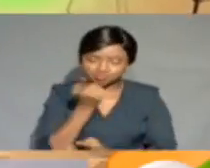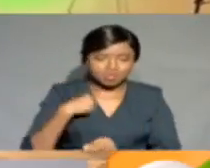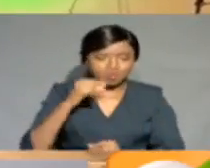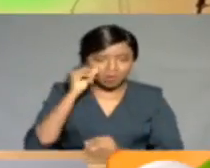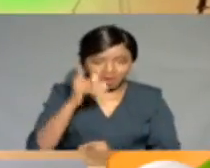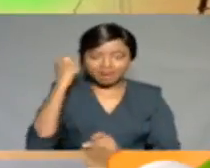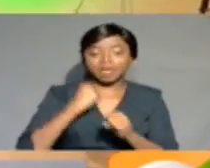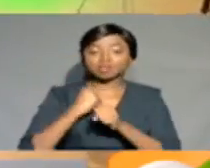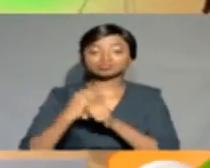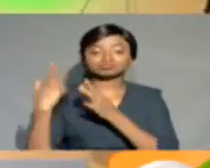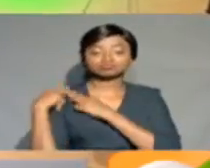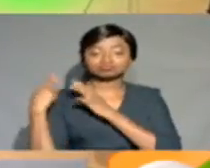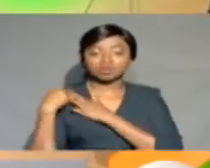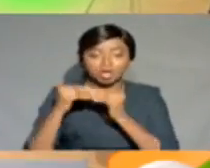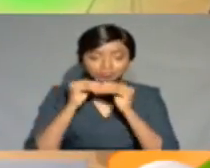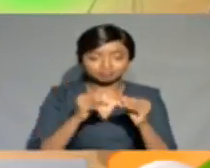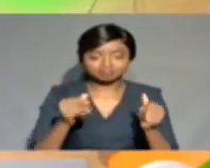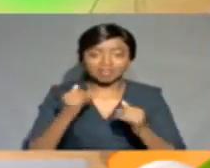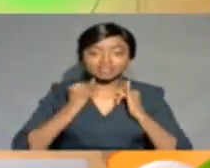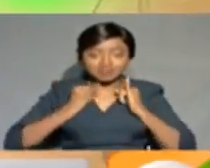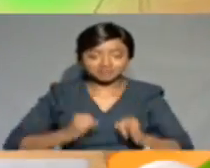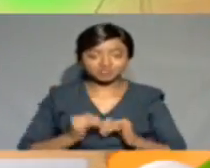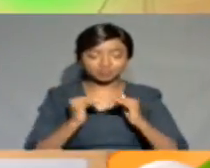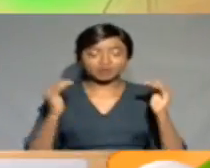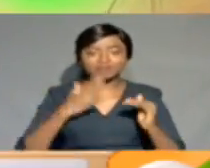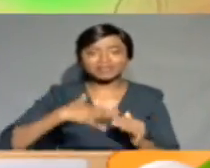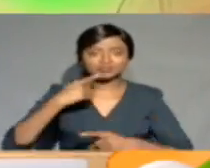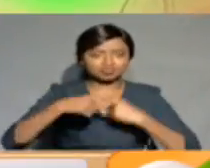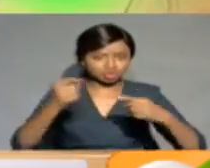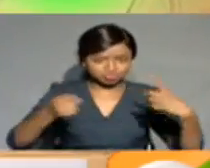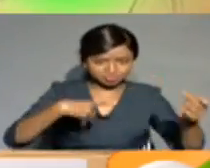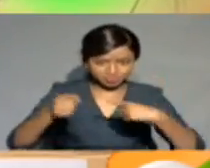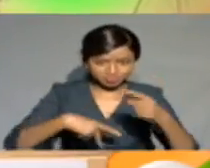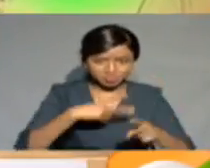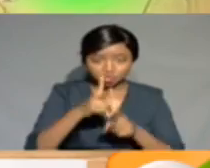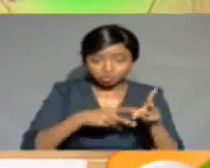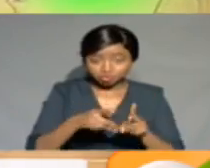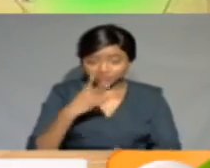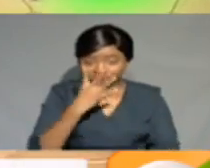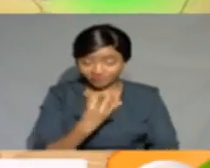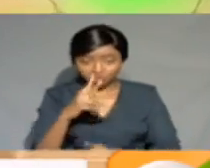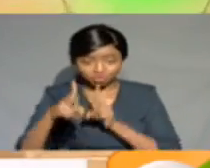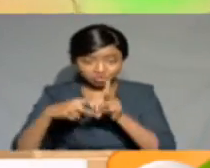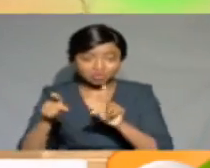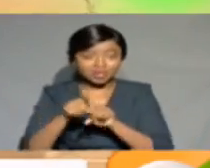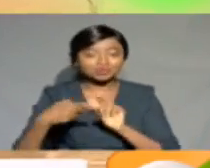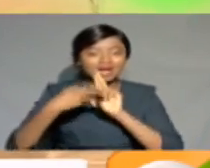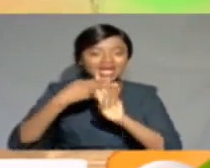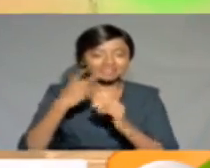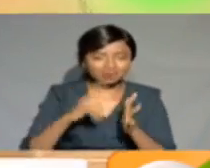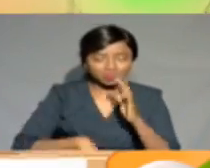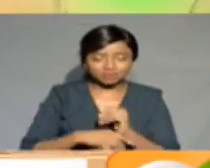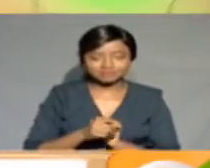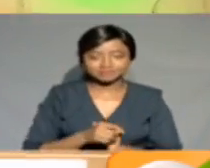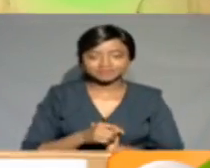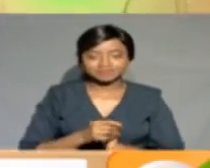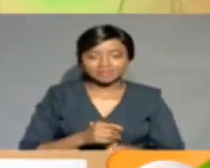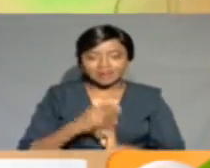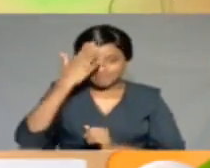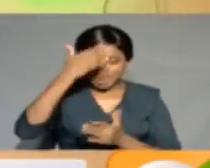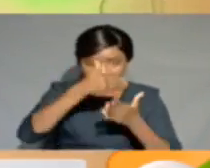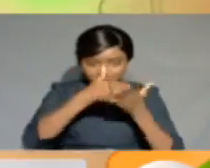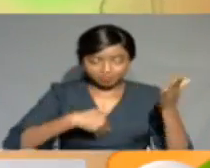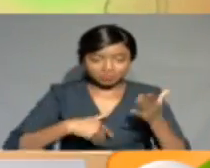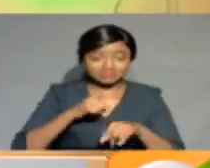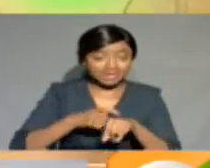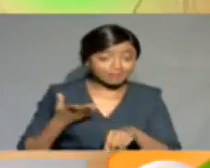and do our roles at an individual level. Keep your views coming on the Monday Report as the hashtag Trevor Mbija Twaiga Mora. I'll sample some of them when we